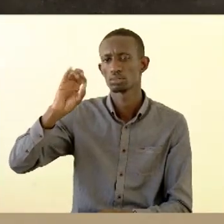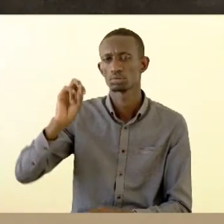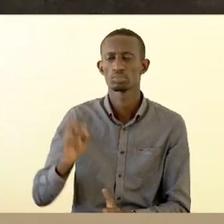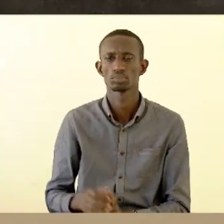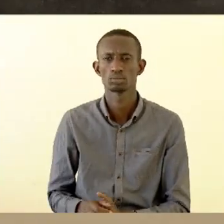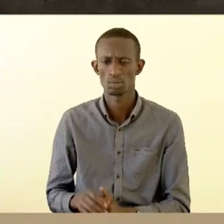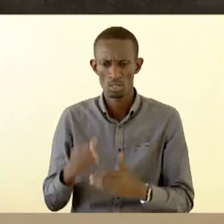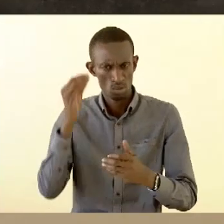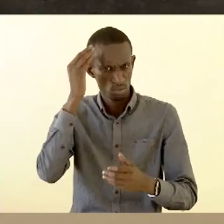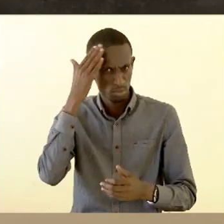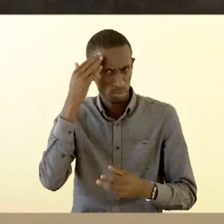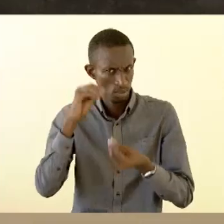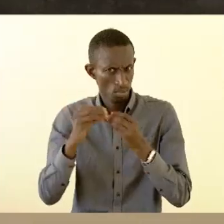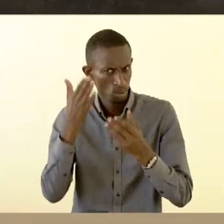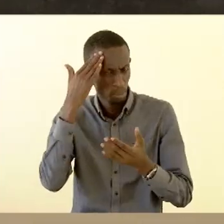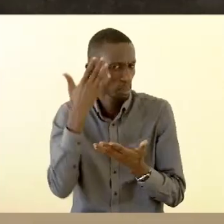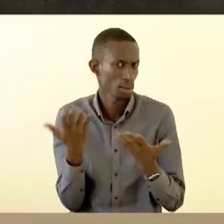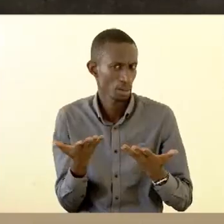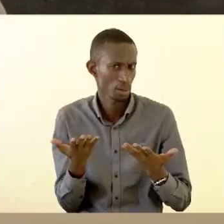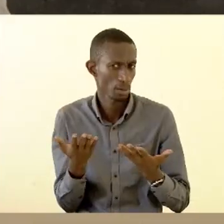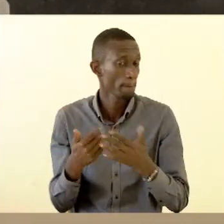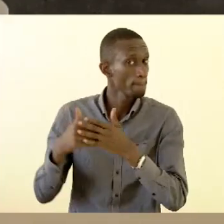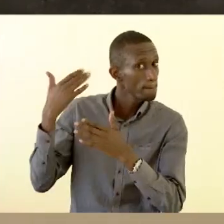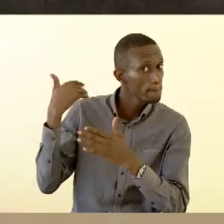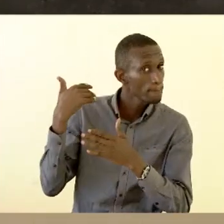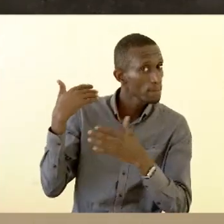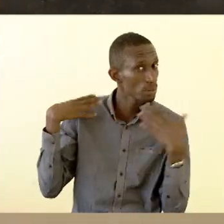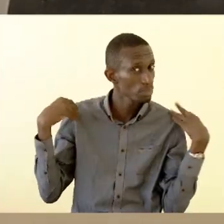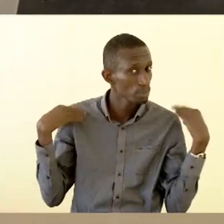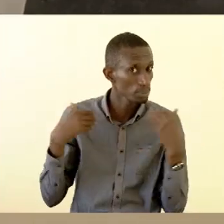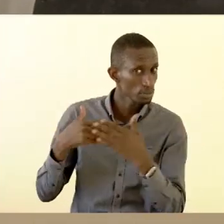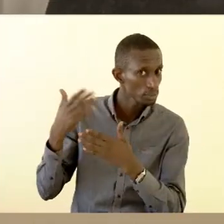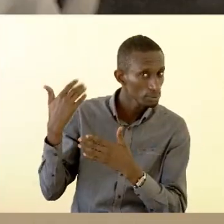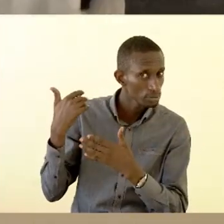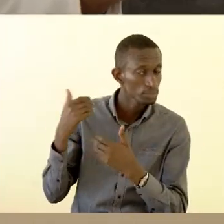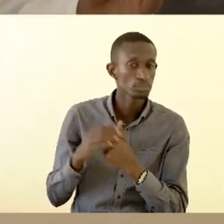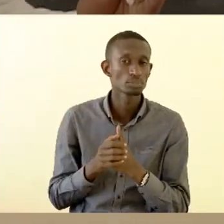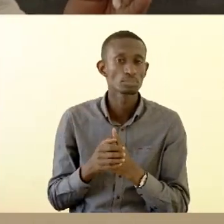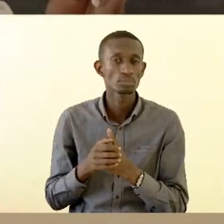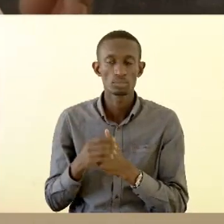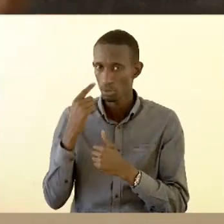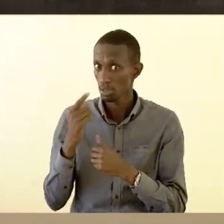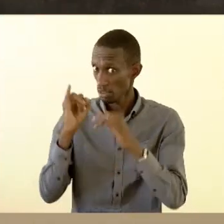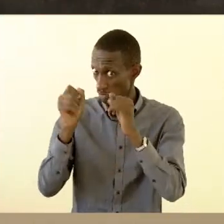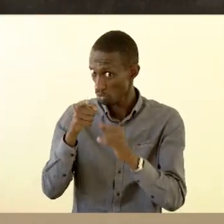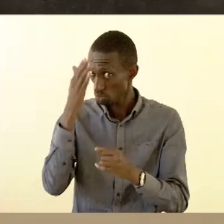electrons? Remember, from the previous exercise, we have seen that if you know the atomic